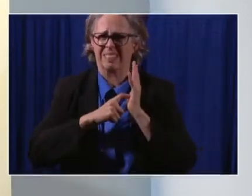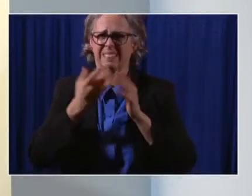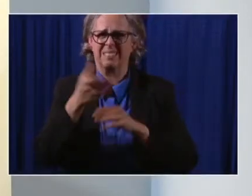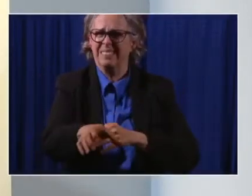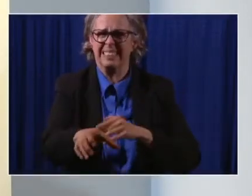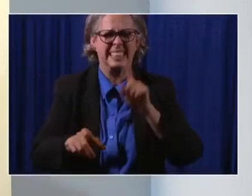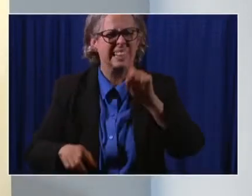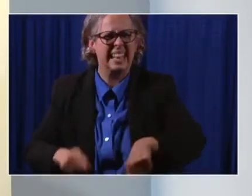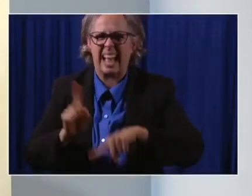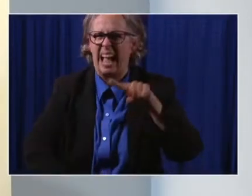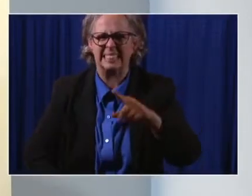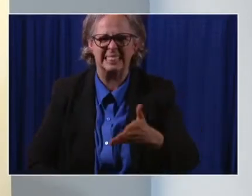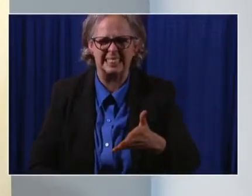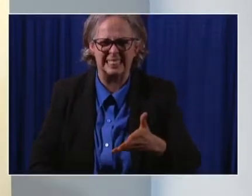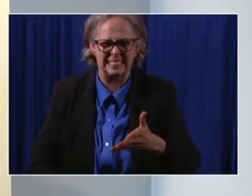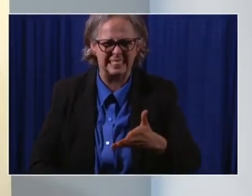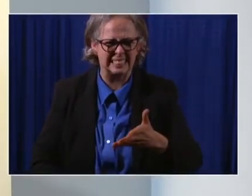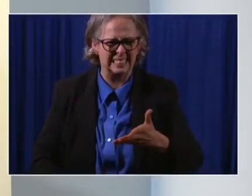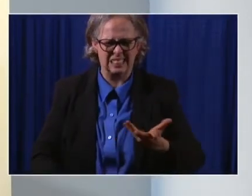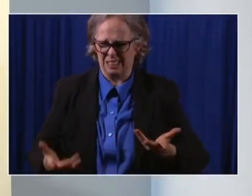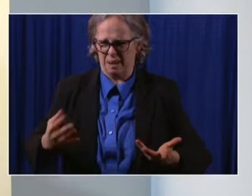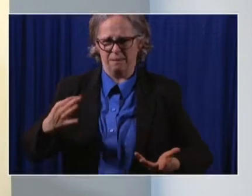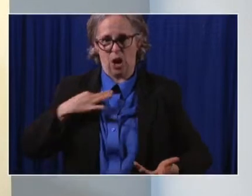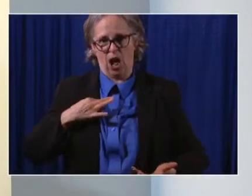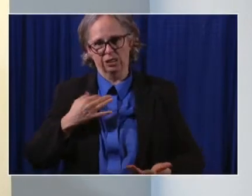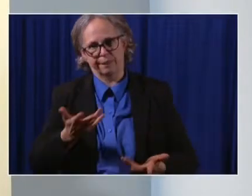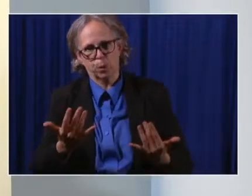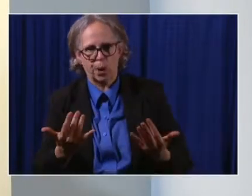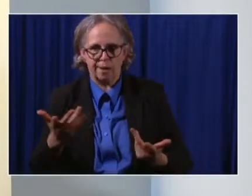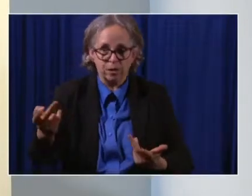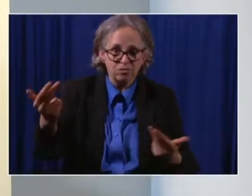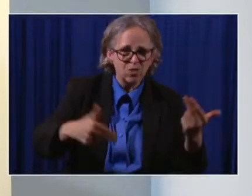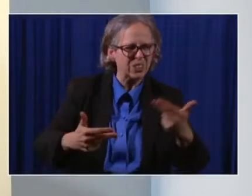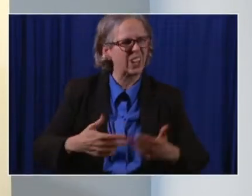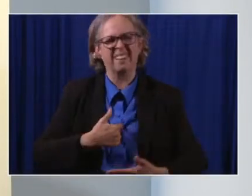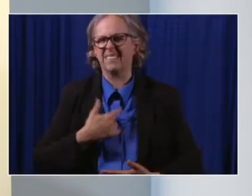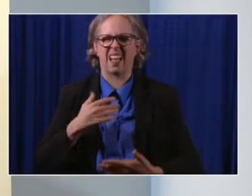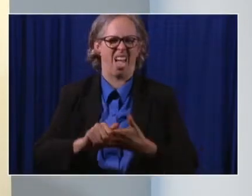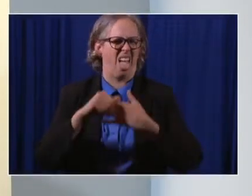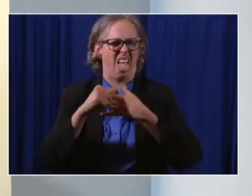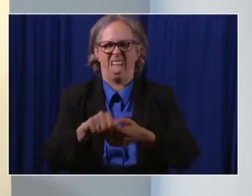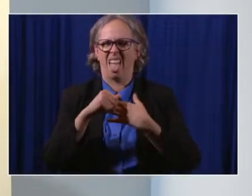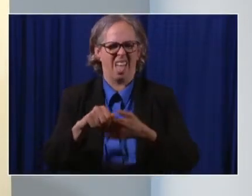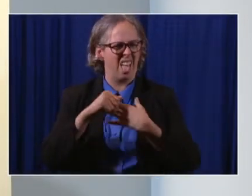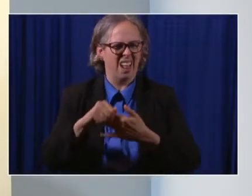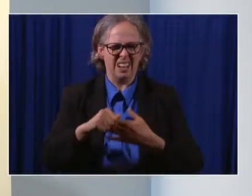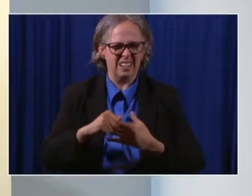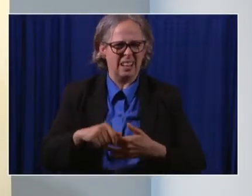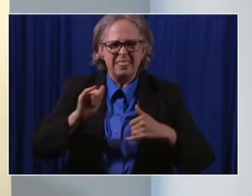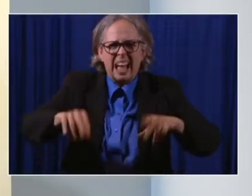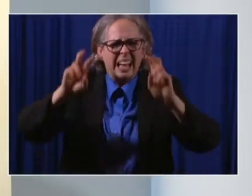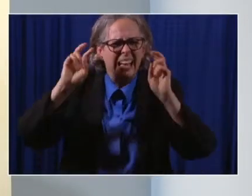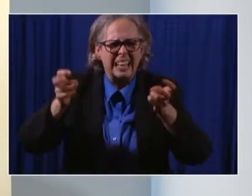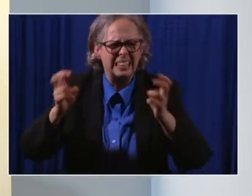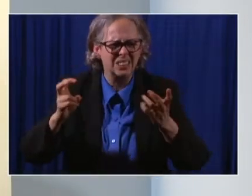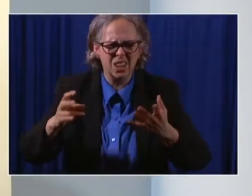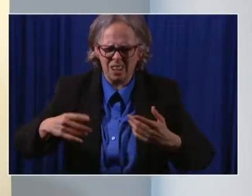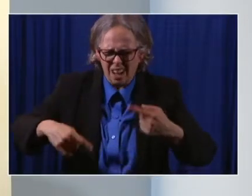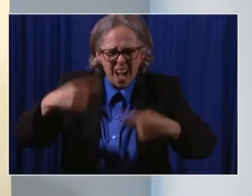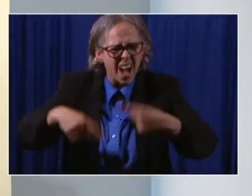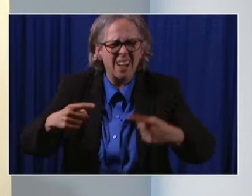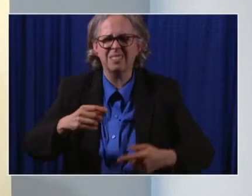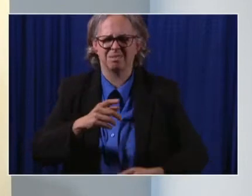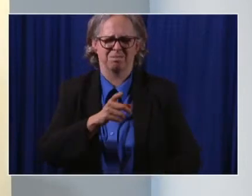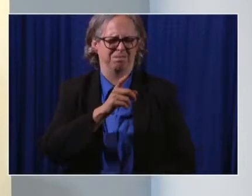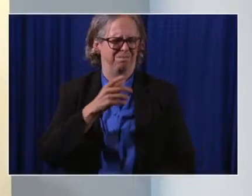through the e-warrant system. And this is not a controversial issue. E-warrant has been long supported, as